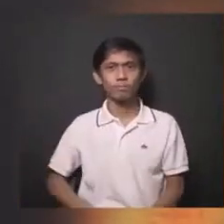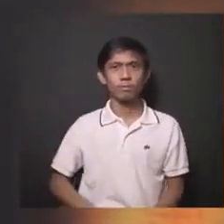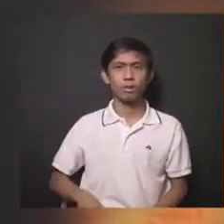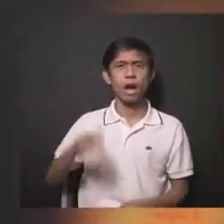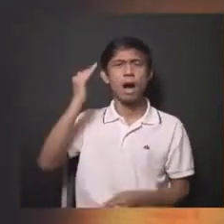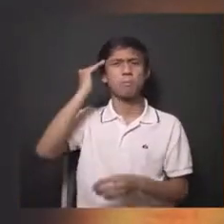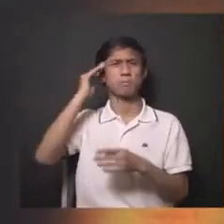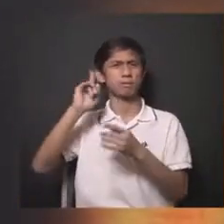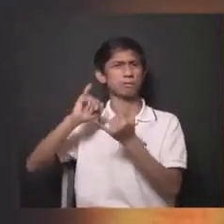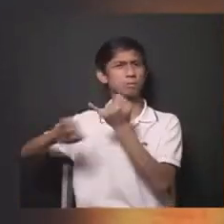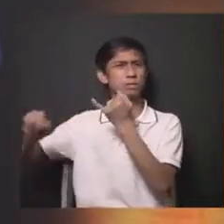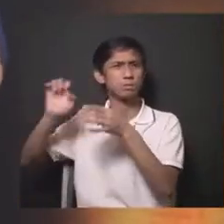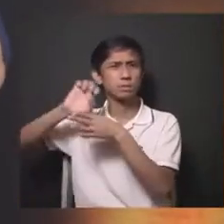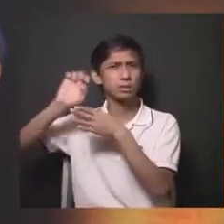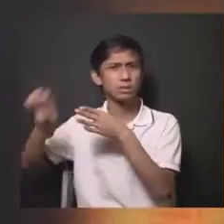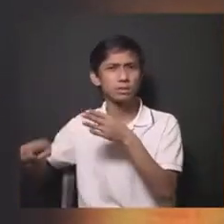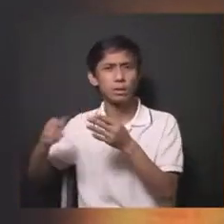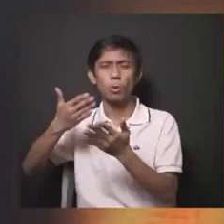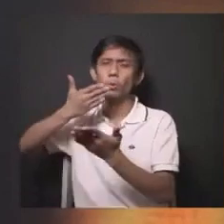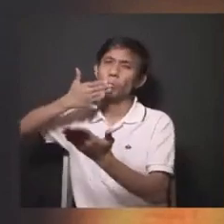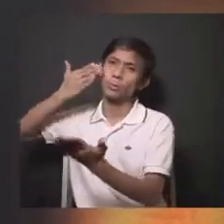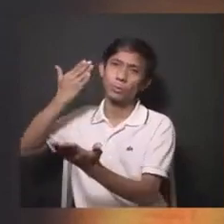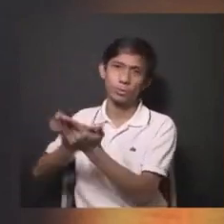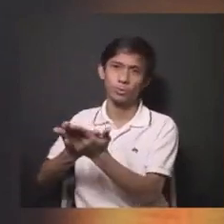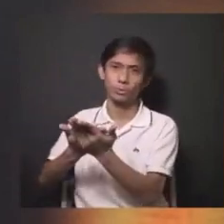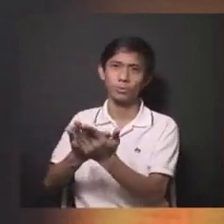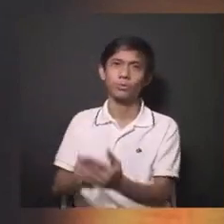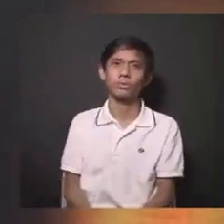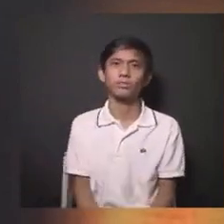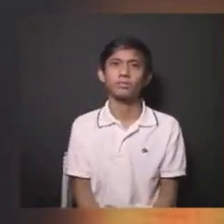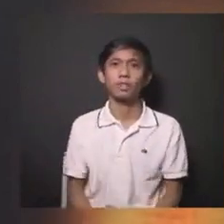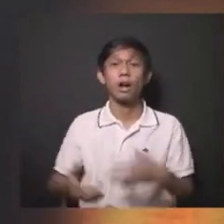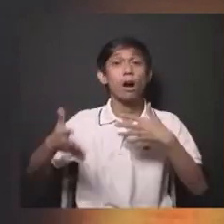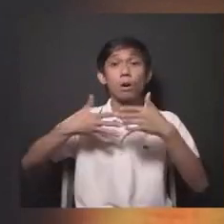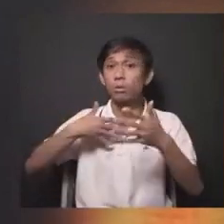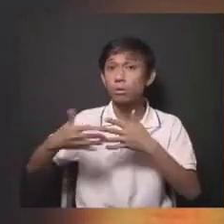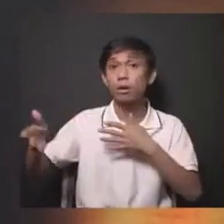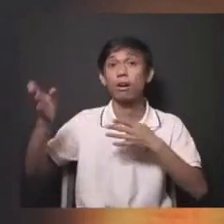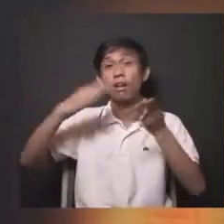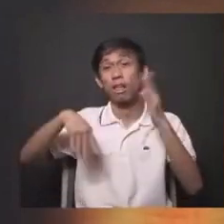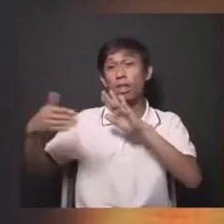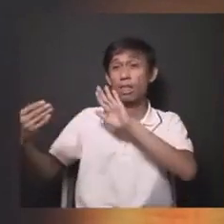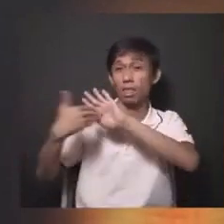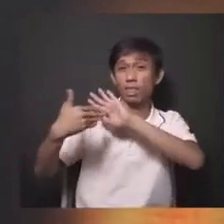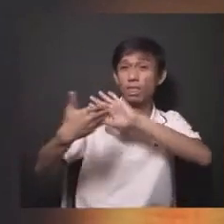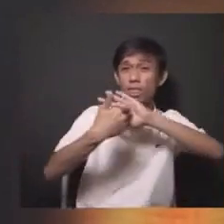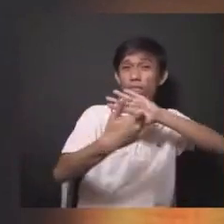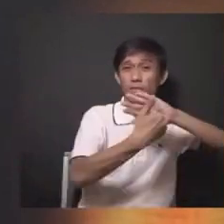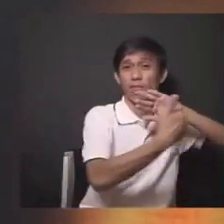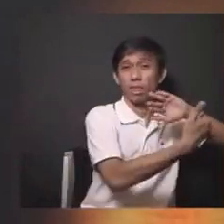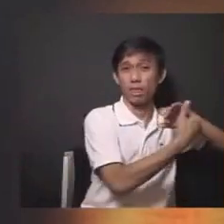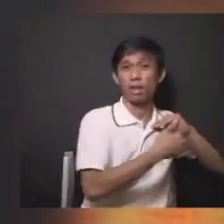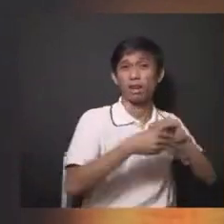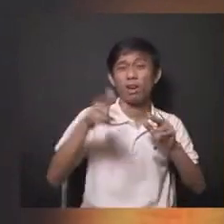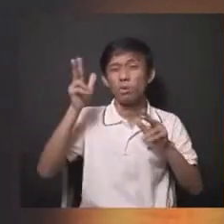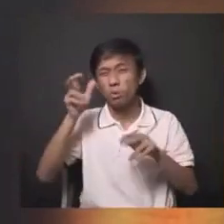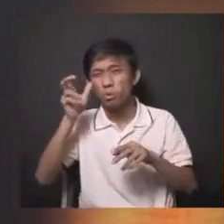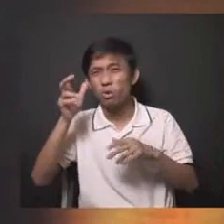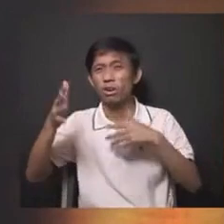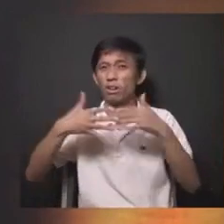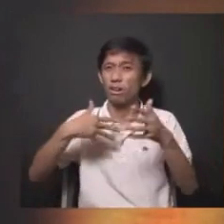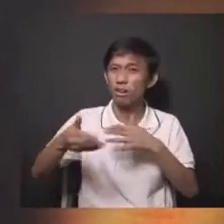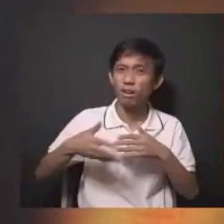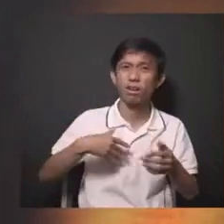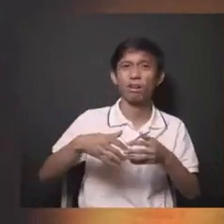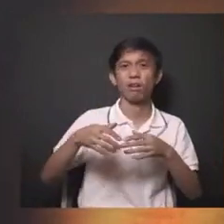good, no matter what comes against you, how evil it will be, you know in your heart that God will win. And you